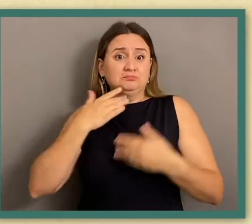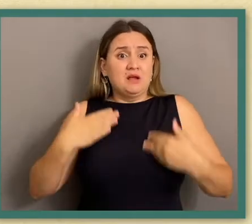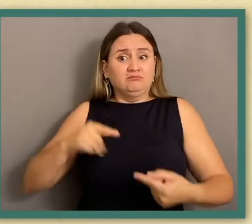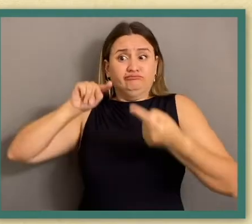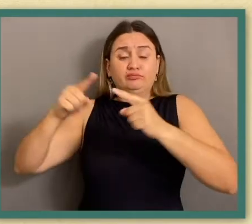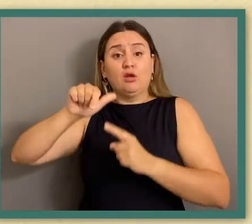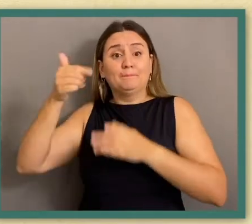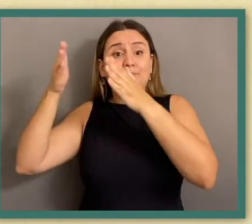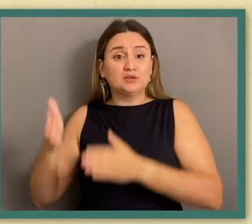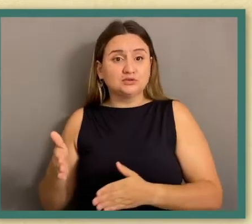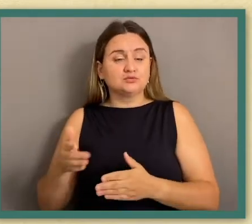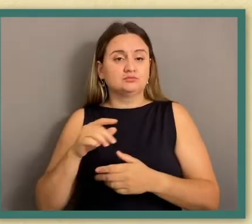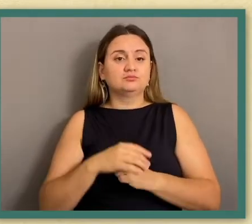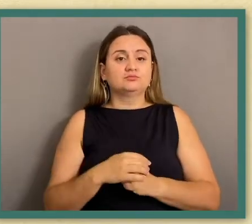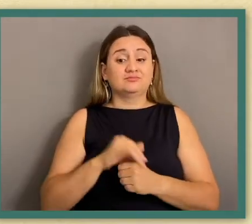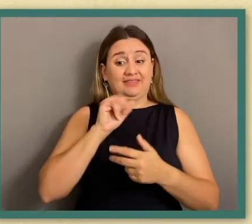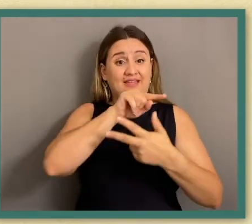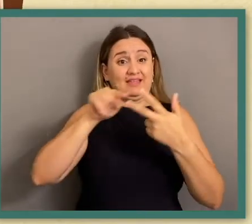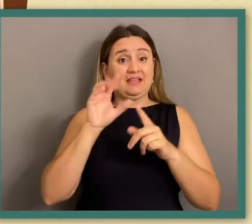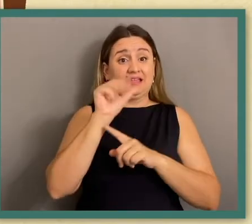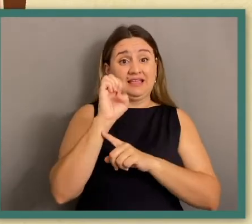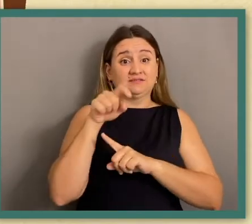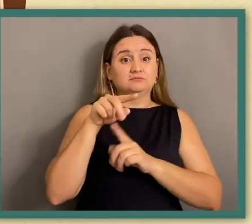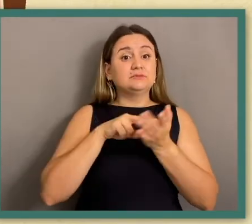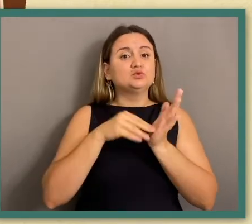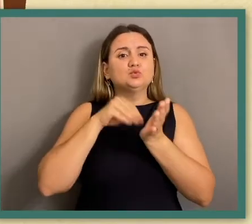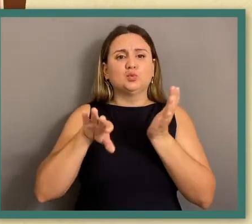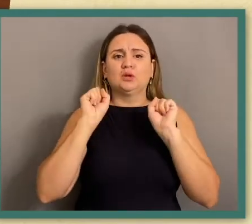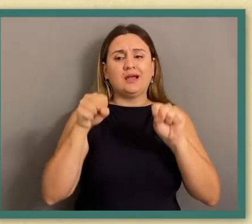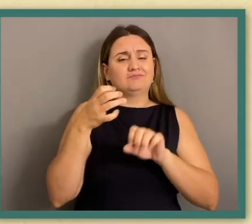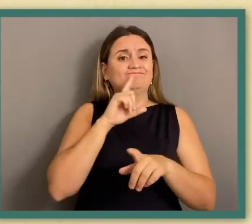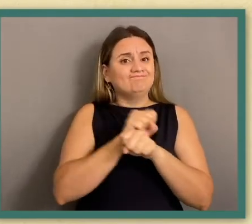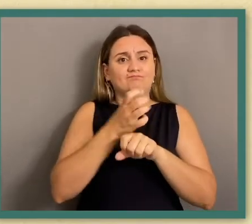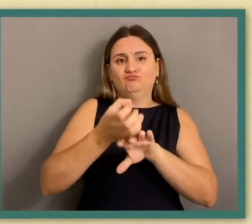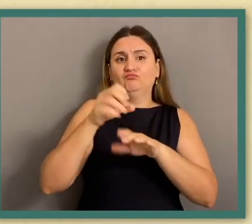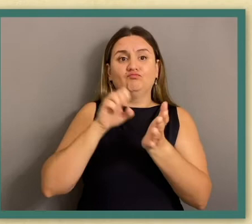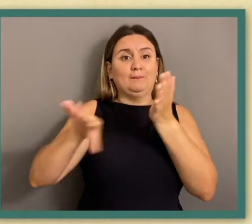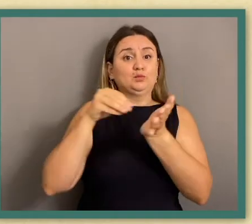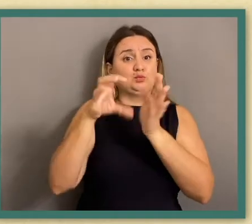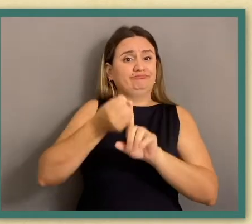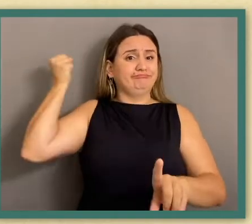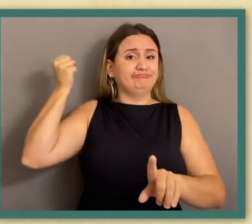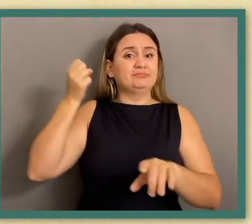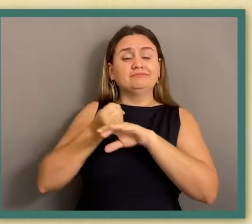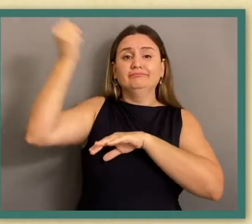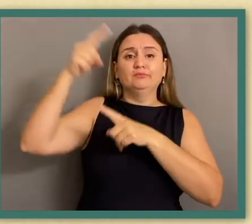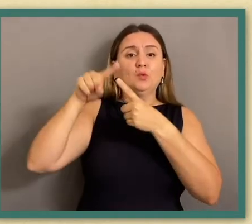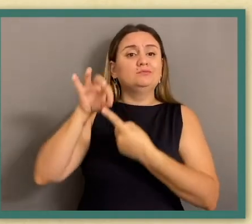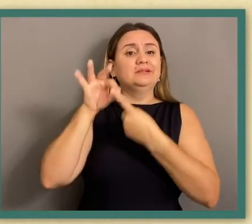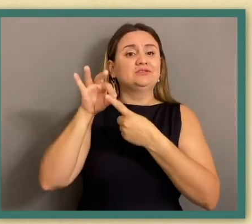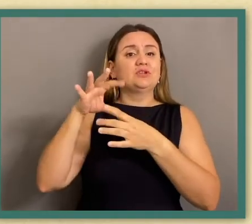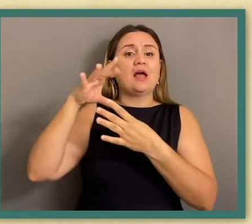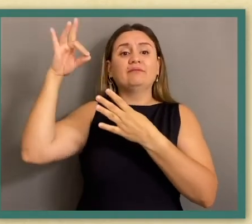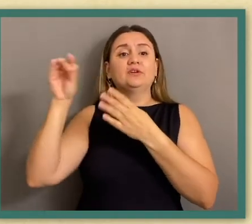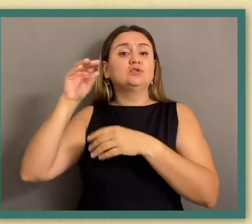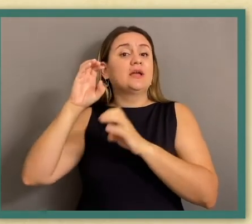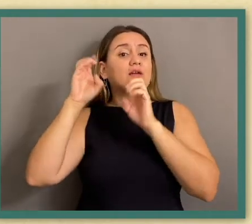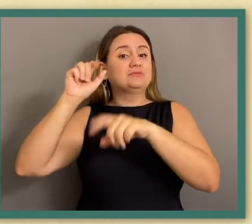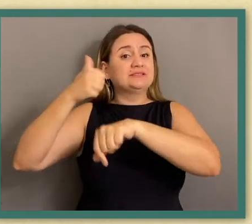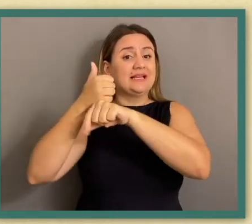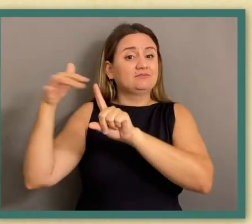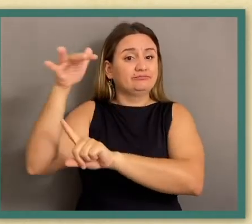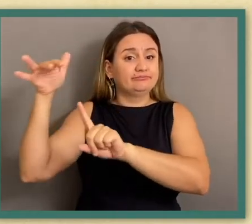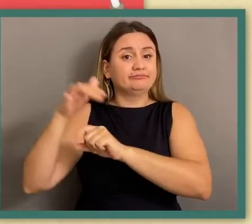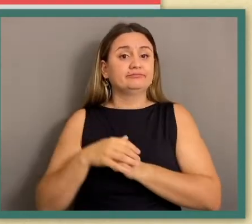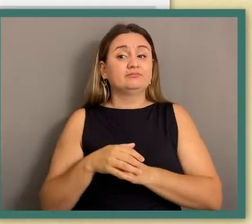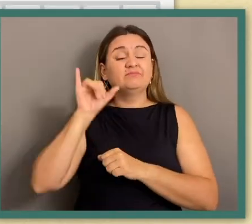to another person. In those cases, the school can remove the student from the school and place them in an interim alternative educational